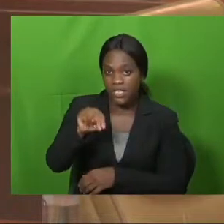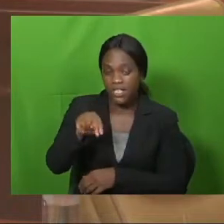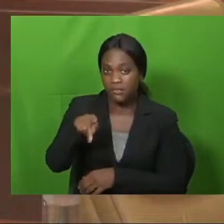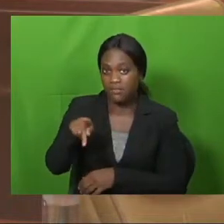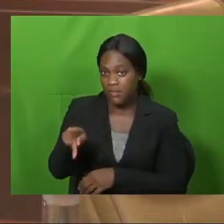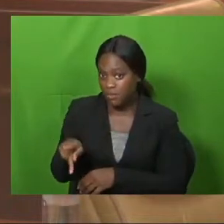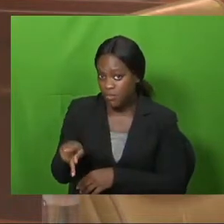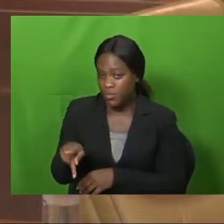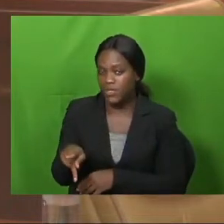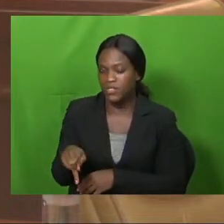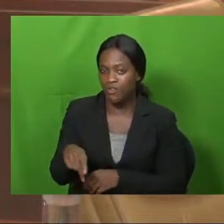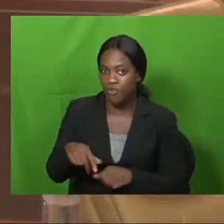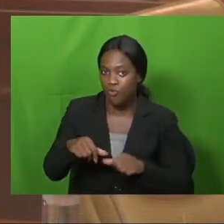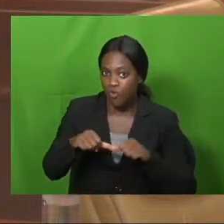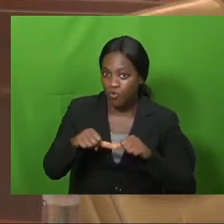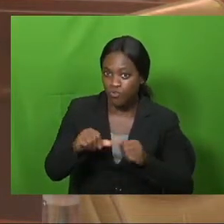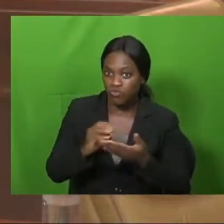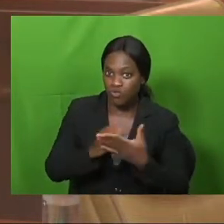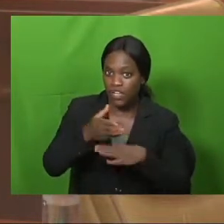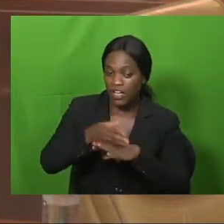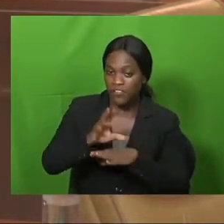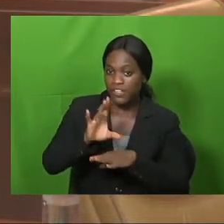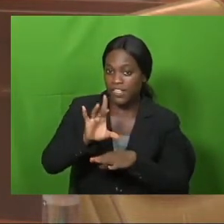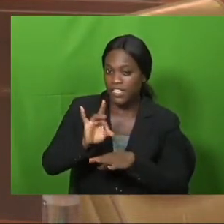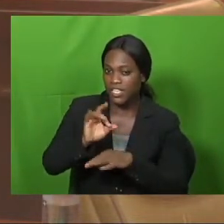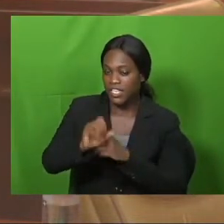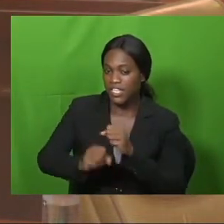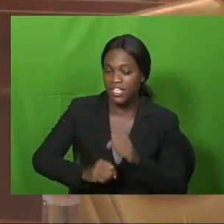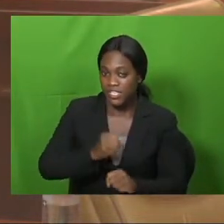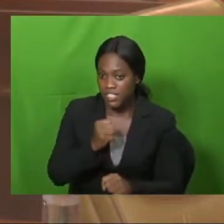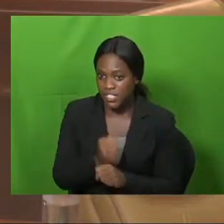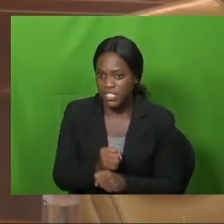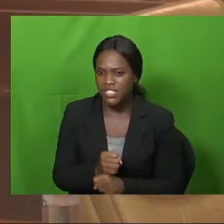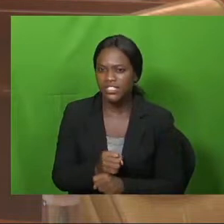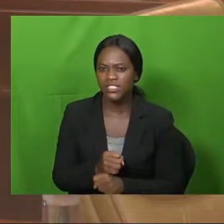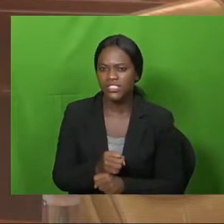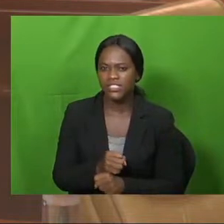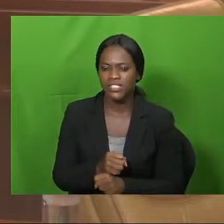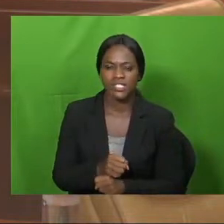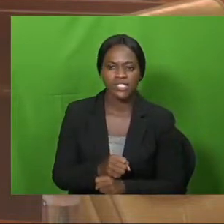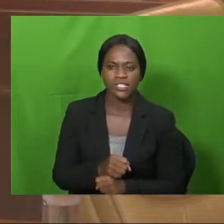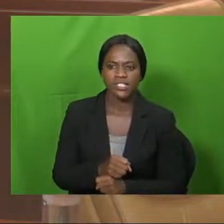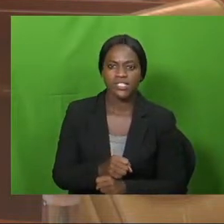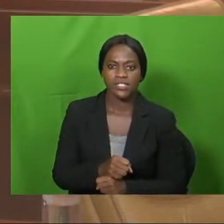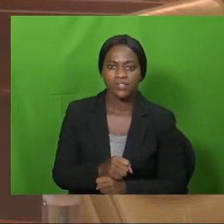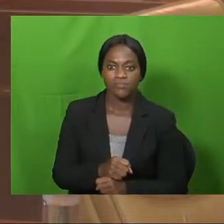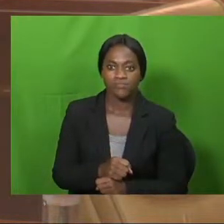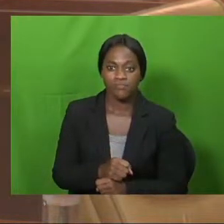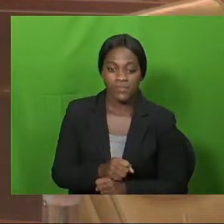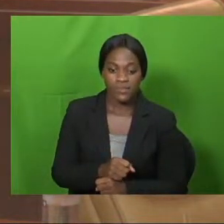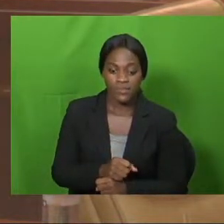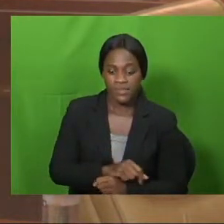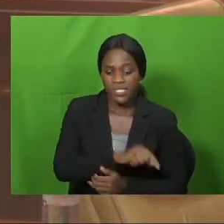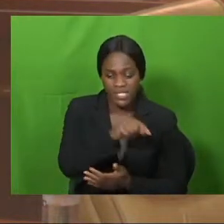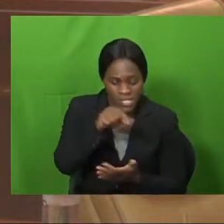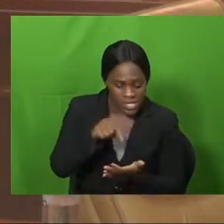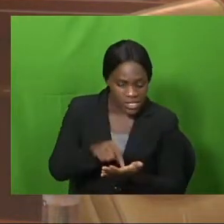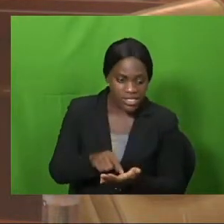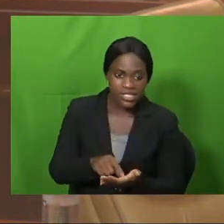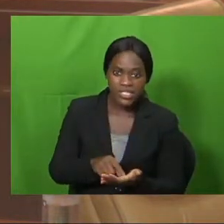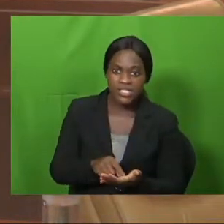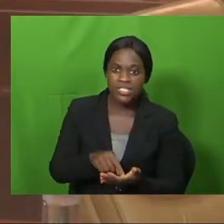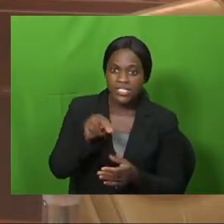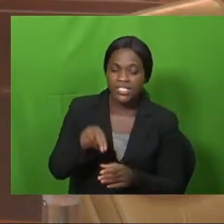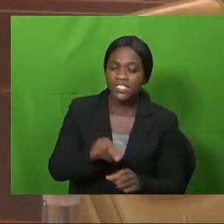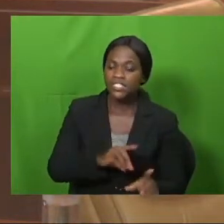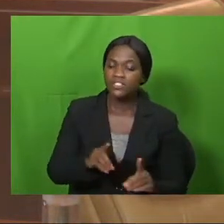the 8, this particular undertaking should be pushed the farthest to release this country from